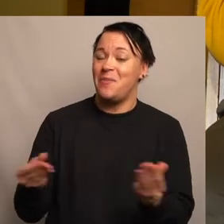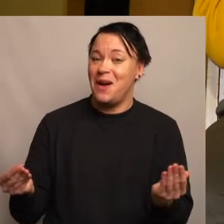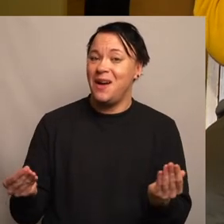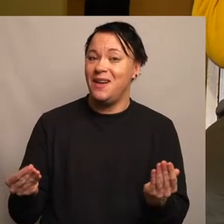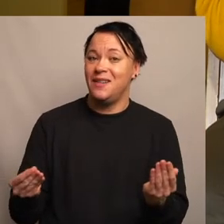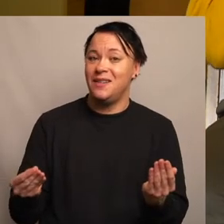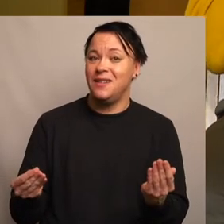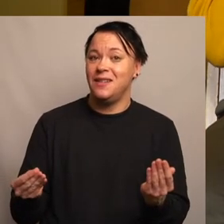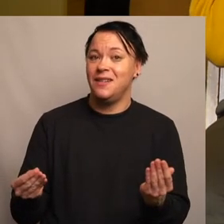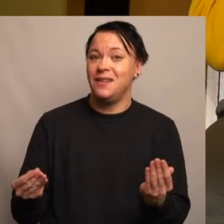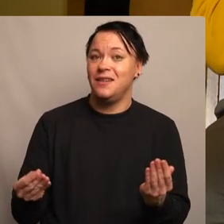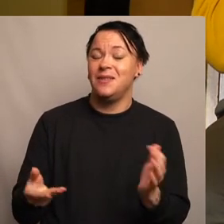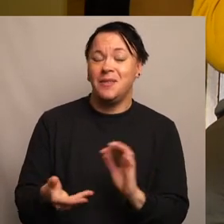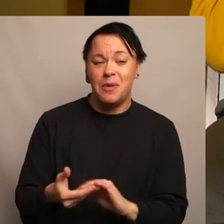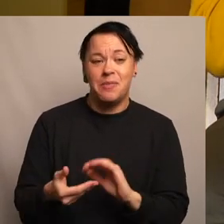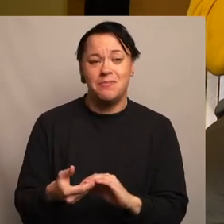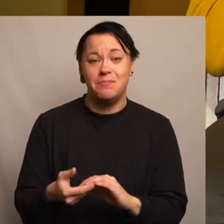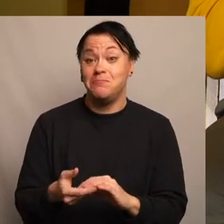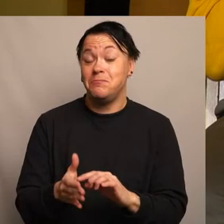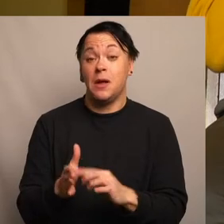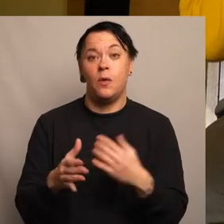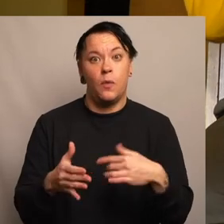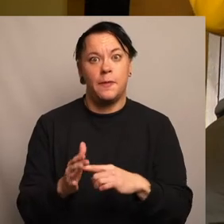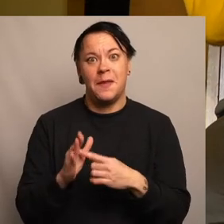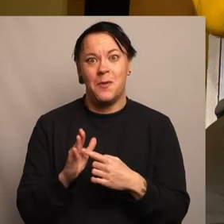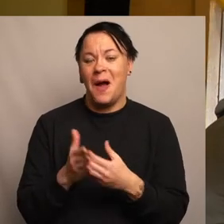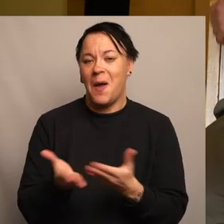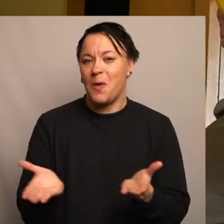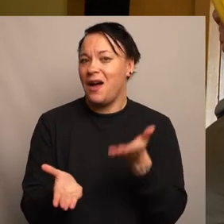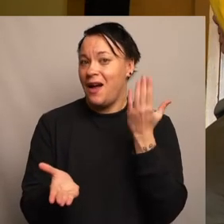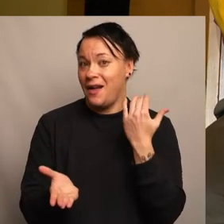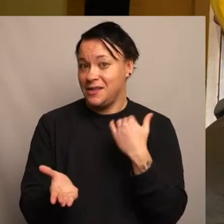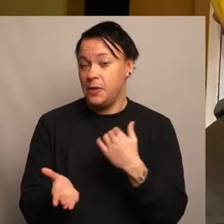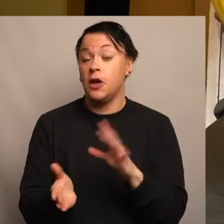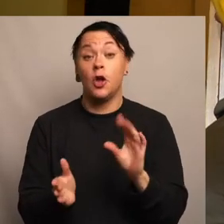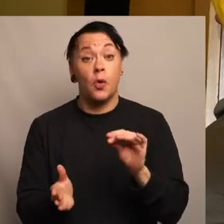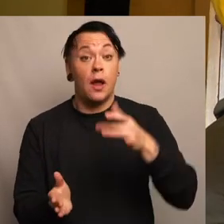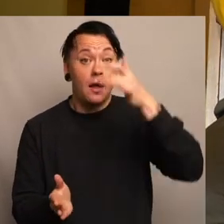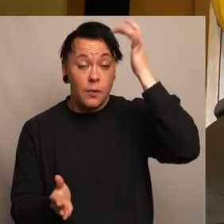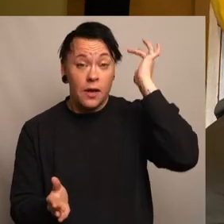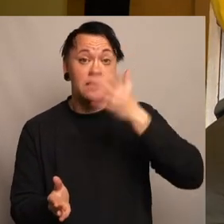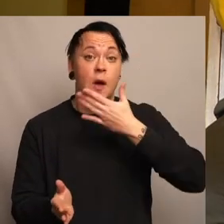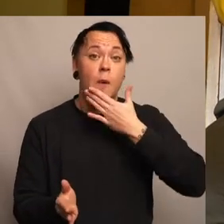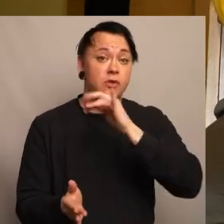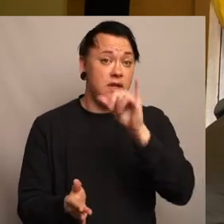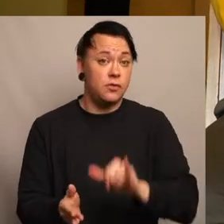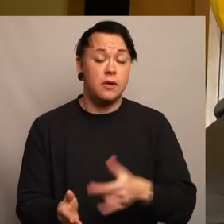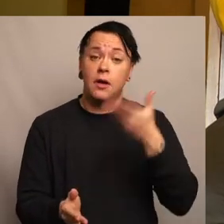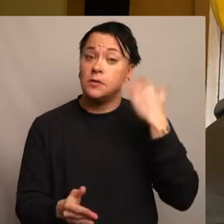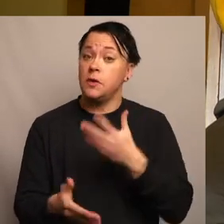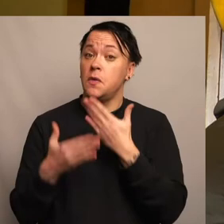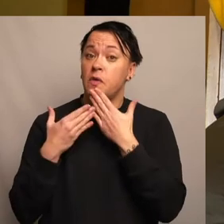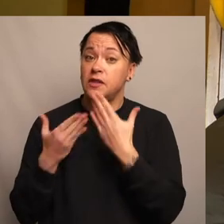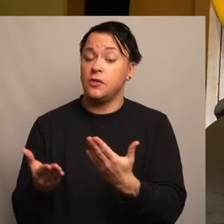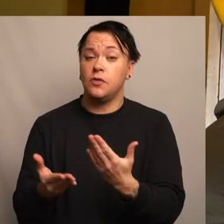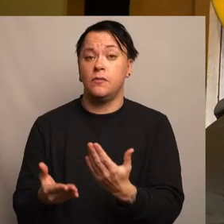name it like, but not very strict. Like that exists, the queerness and the homosexuality in the society, and was accepted in certain